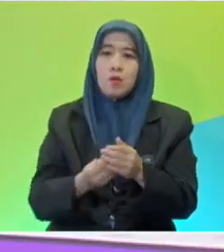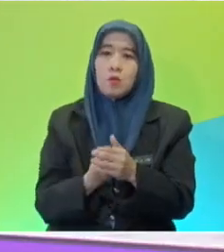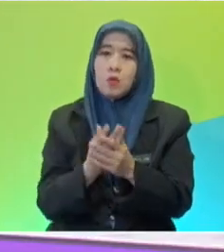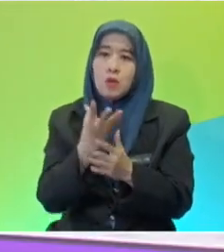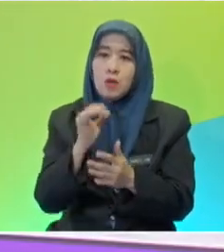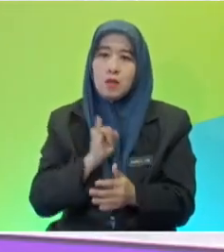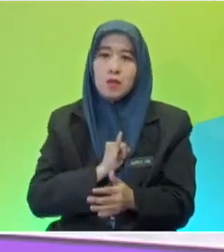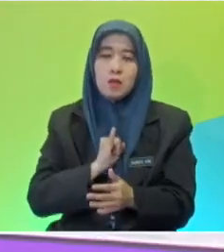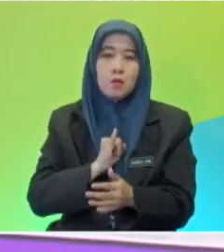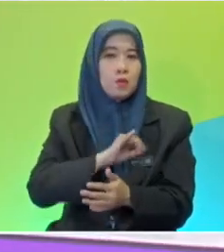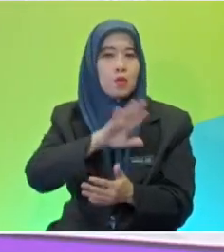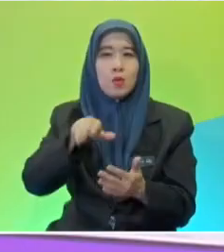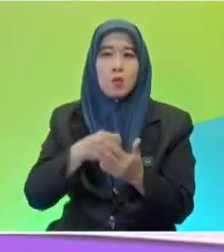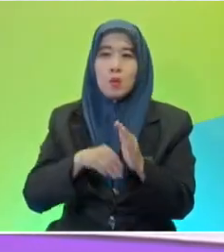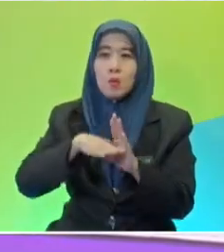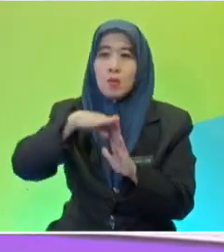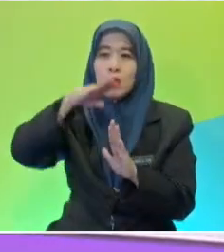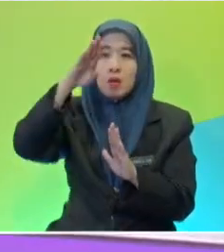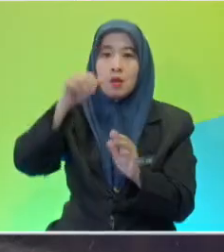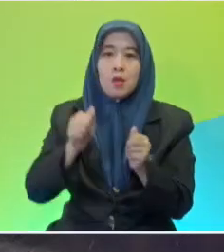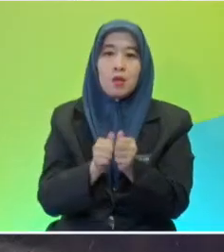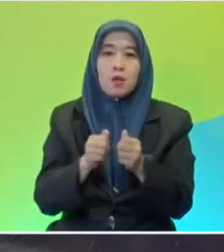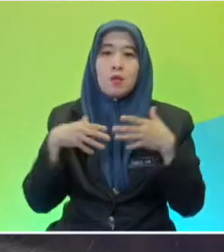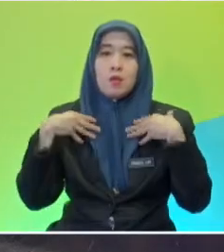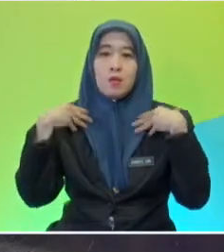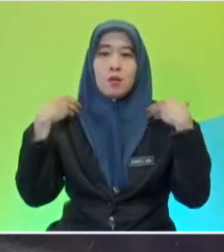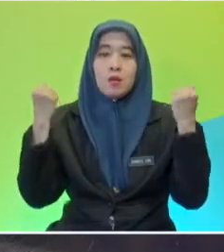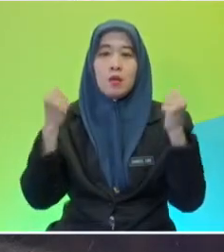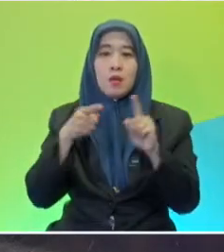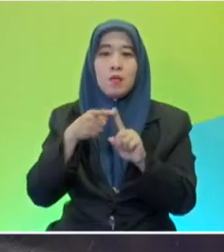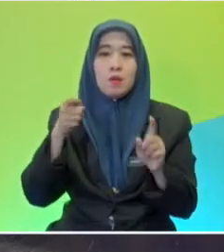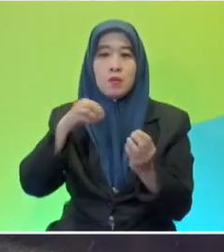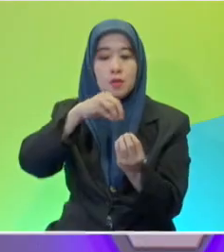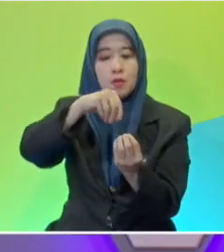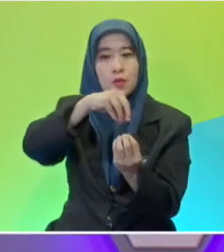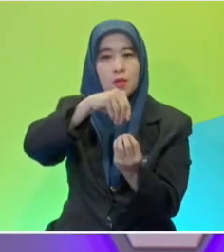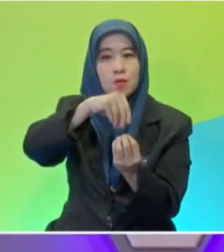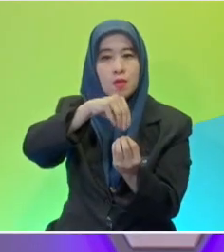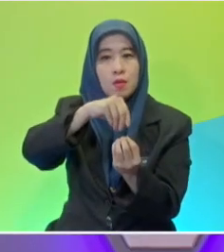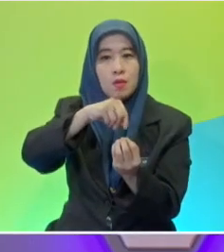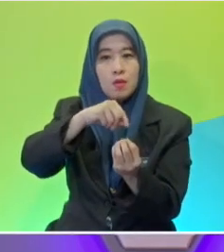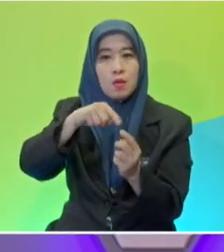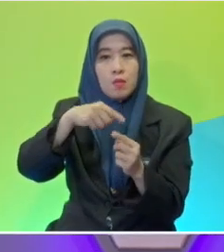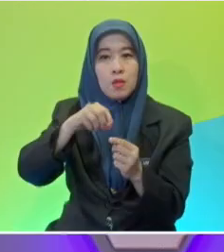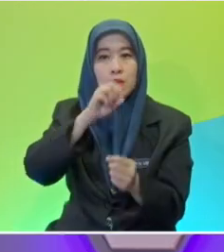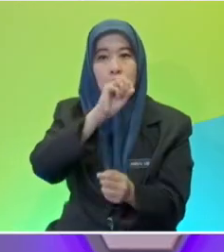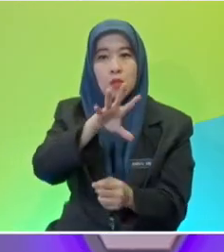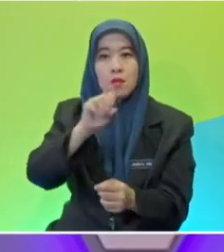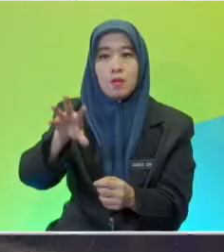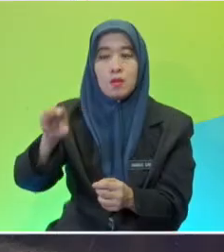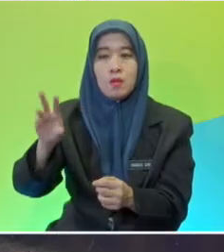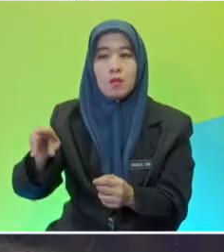know, they are growing so healthily from the seedlings. You know, from the seeds when I plant, and it is